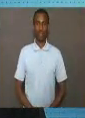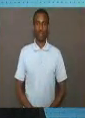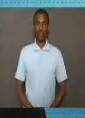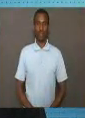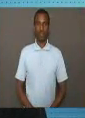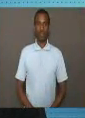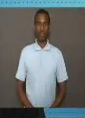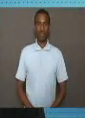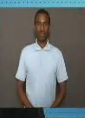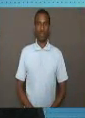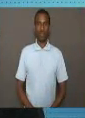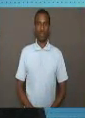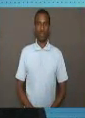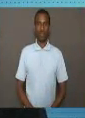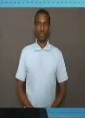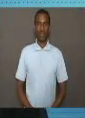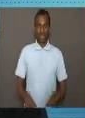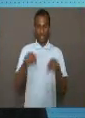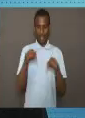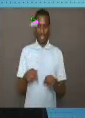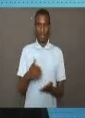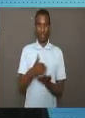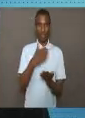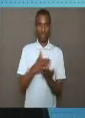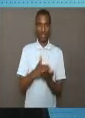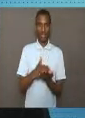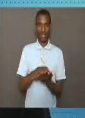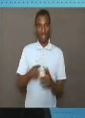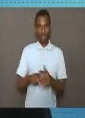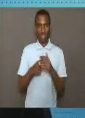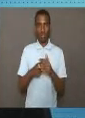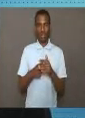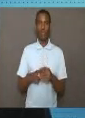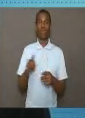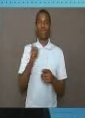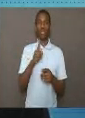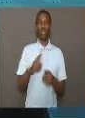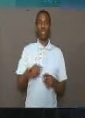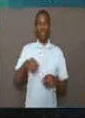We will start today's lesson with a review activity.